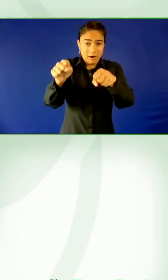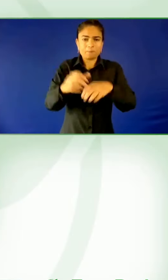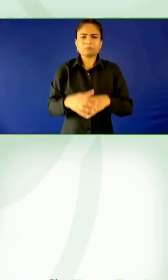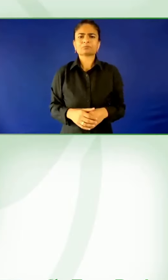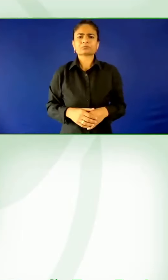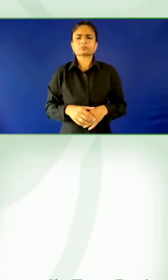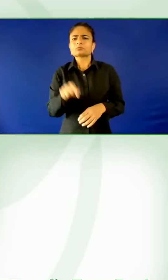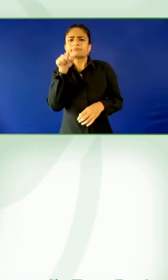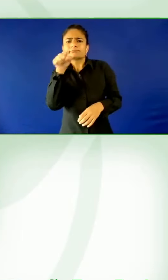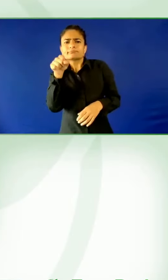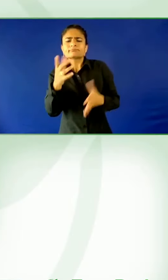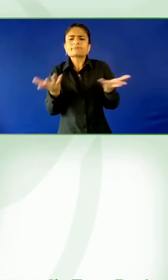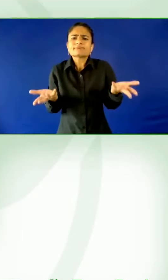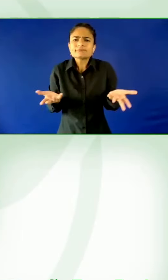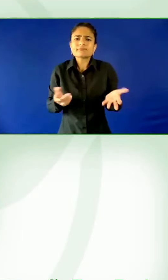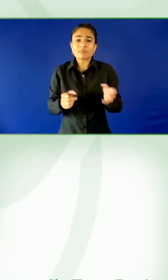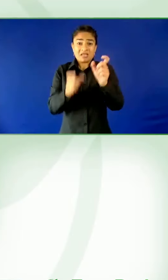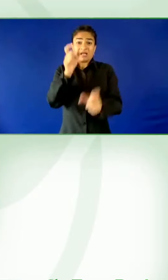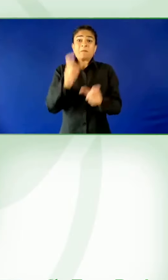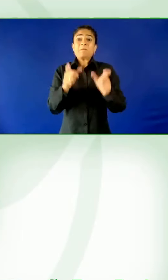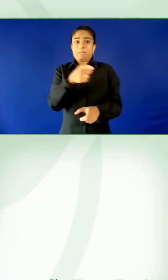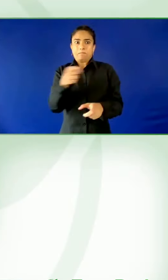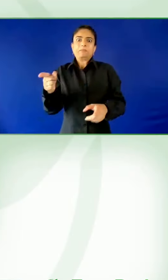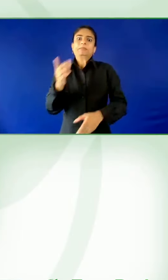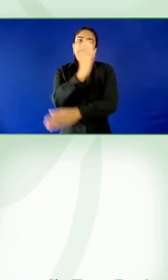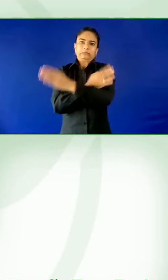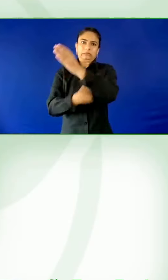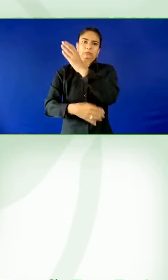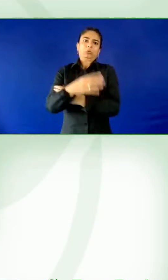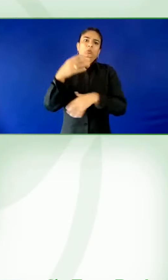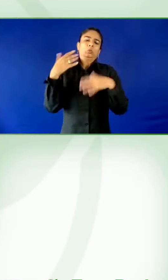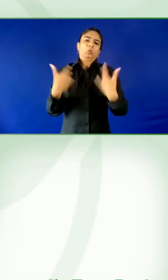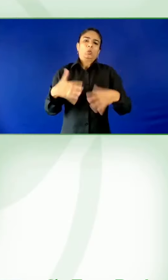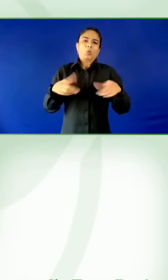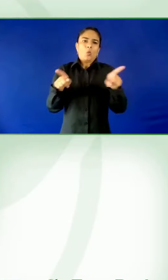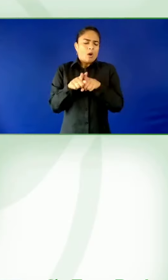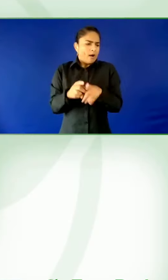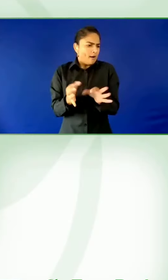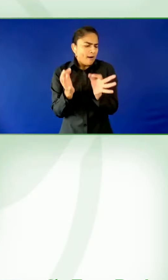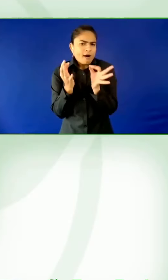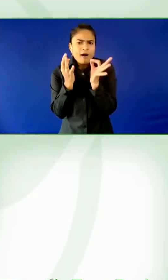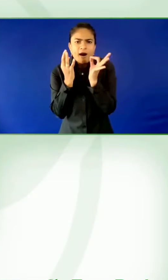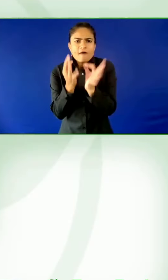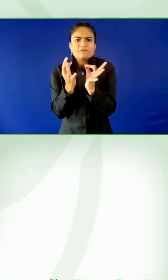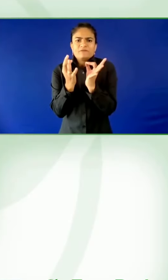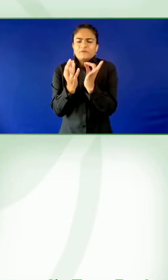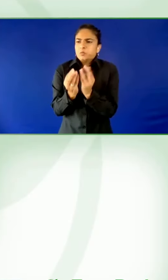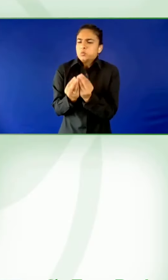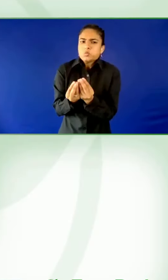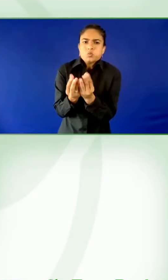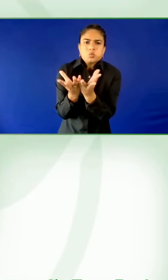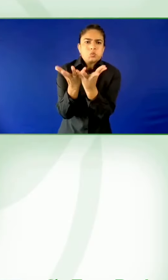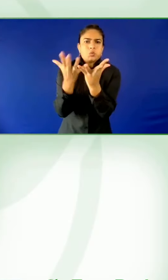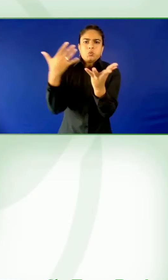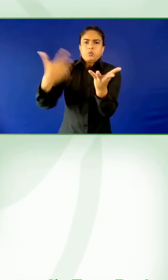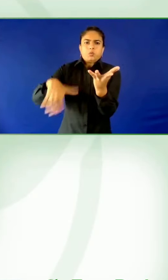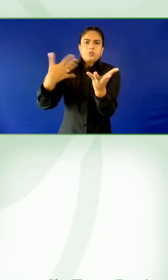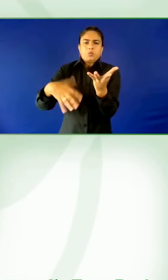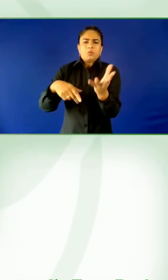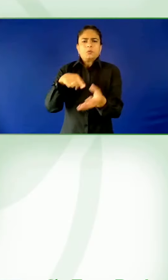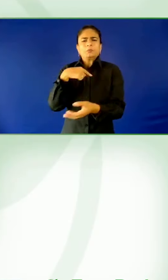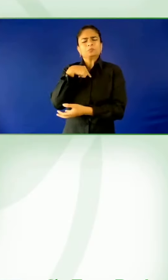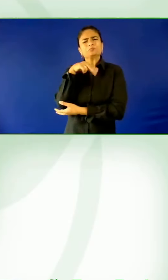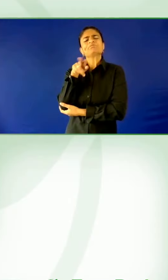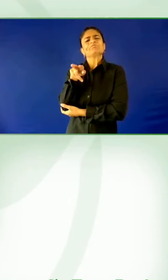also we have realized that we need to find solutions